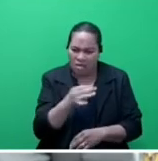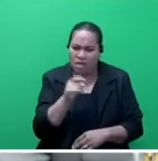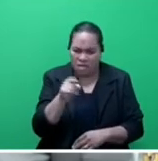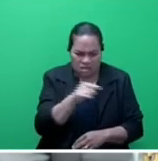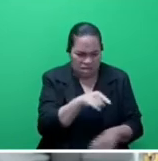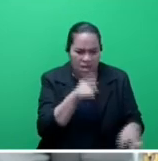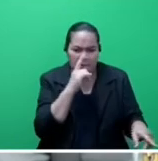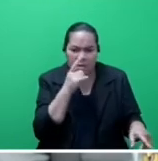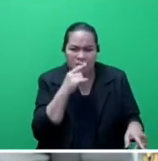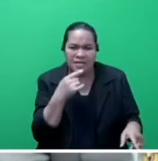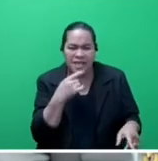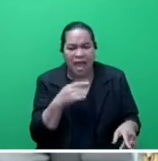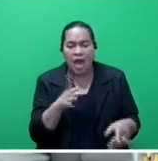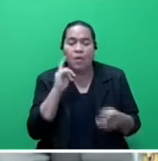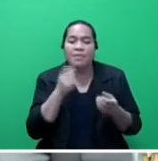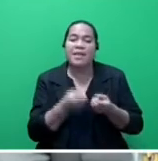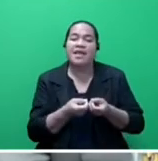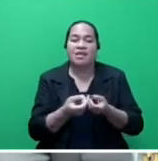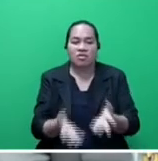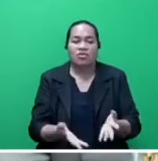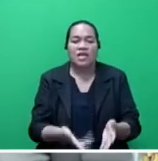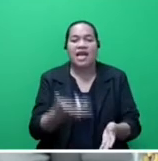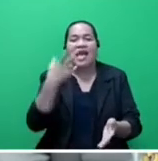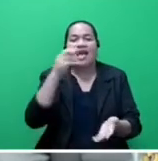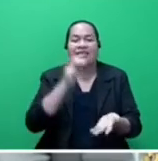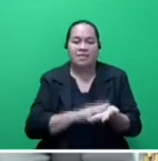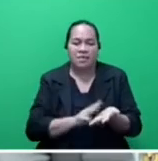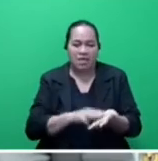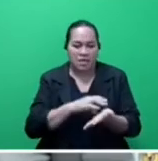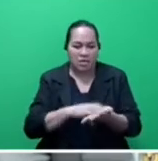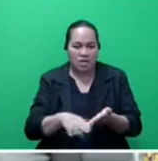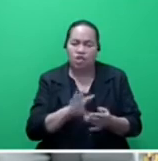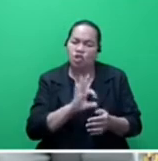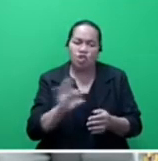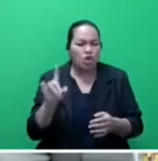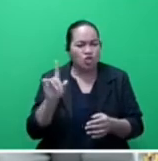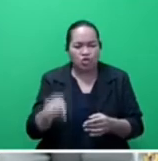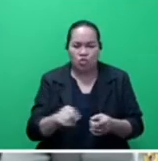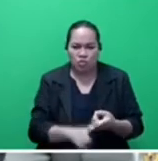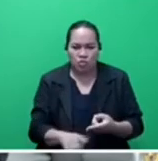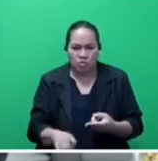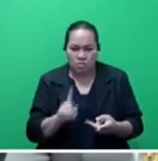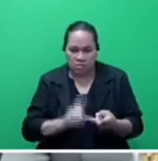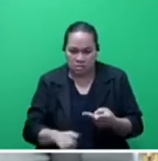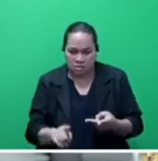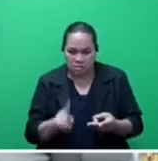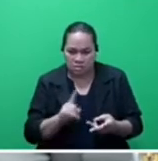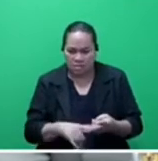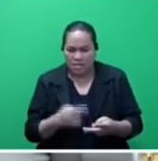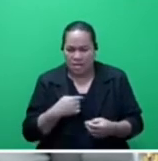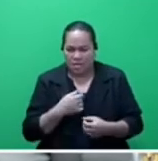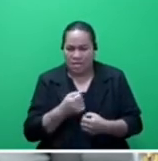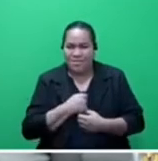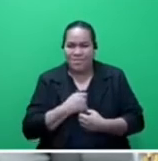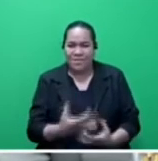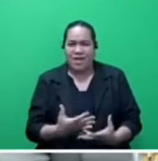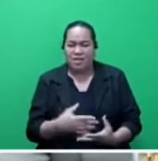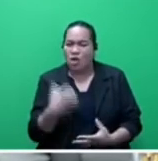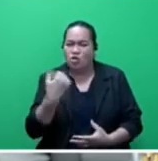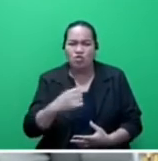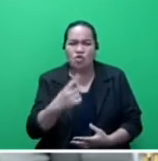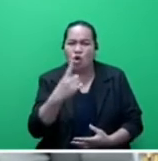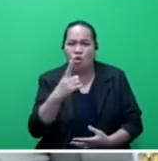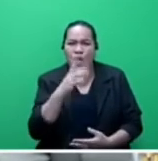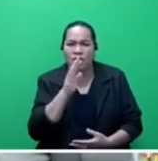going to be losing $80 million, don't do it. We're going to be losing $120 million, don't do it. I'm just amazed that no one spoke